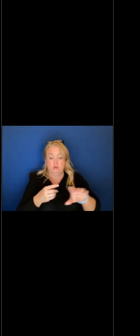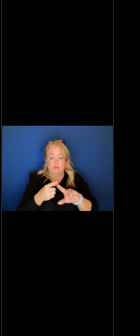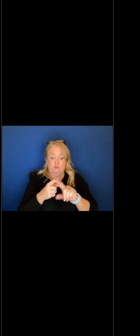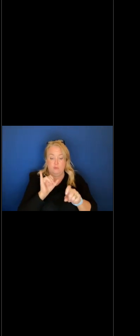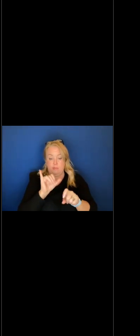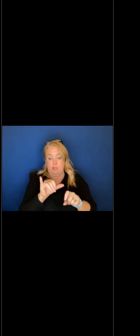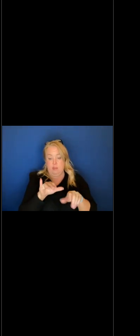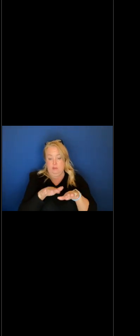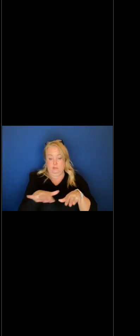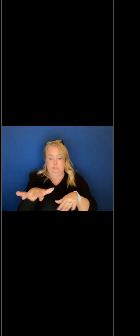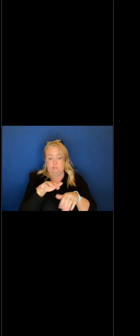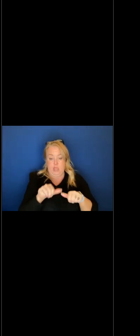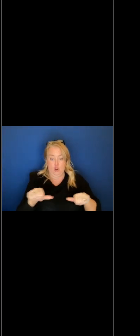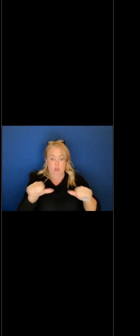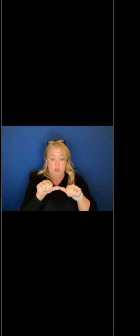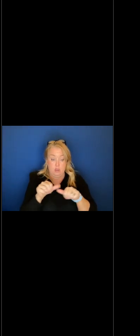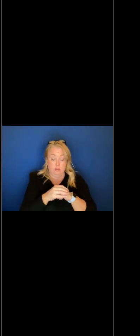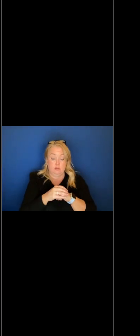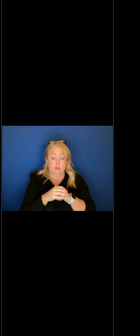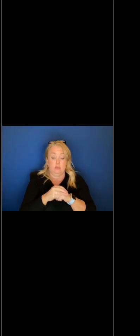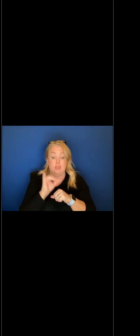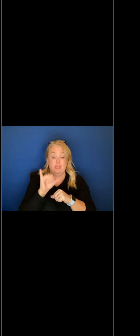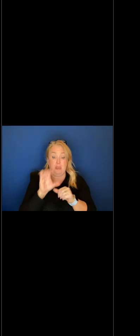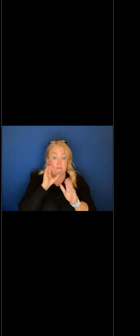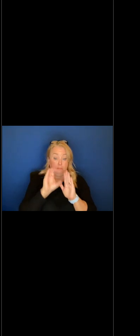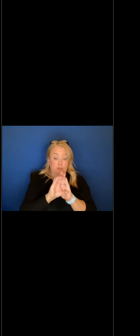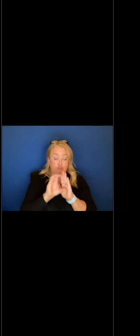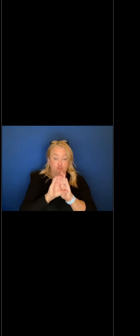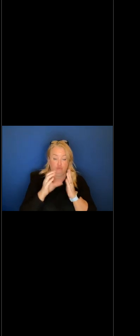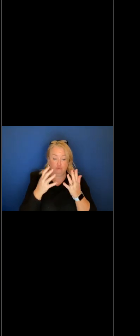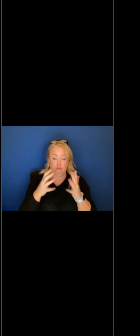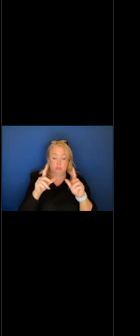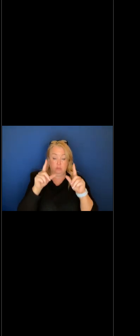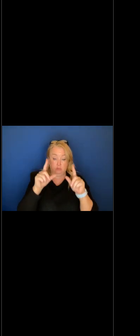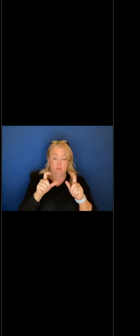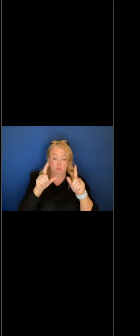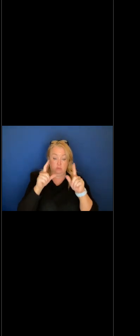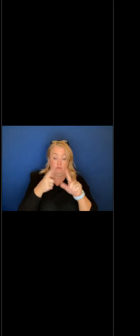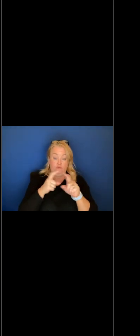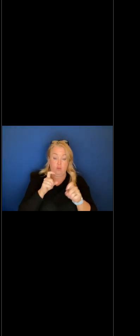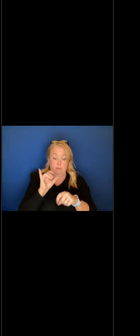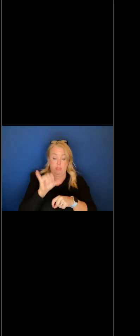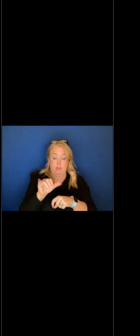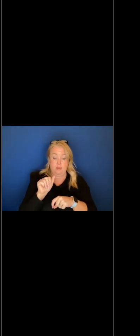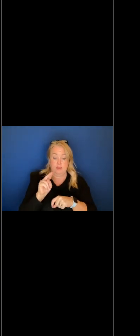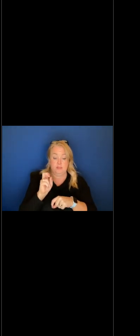obstruction. Because the picture was taken directly from the ANSI